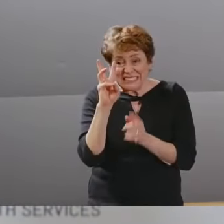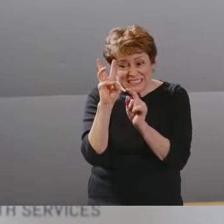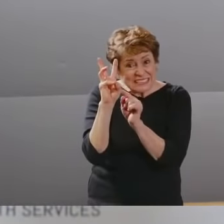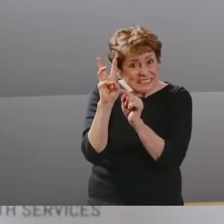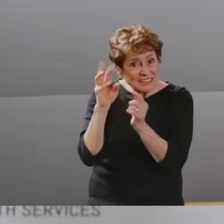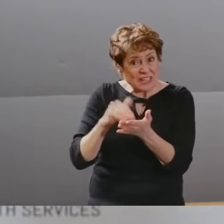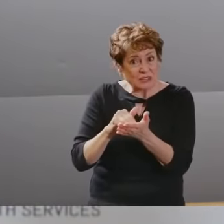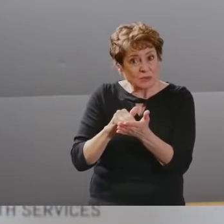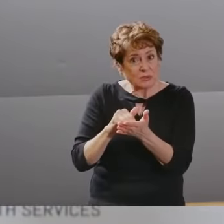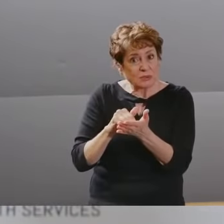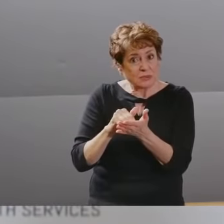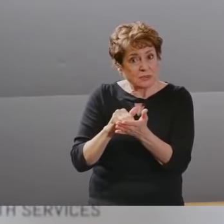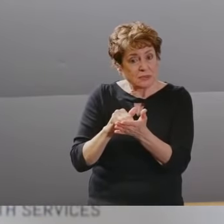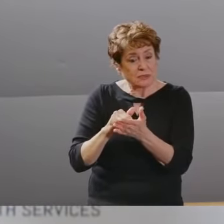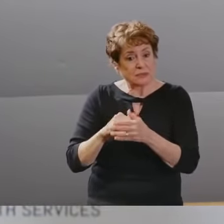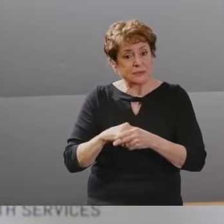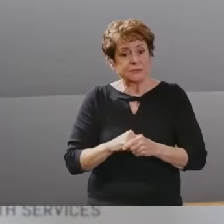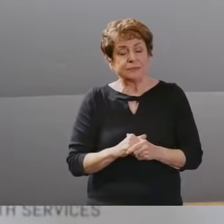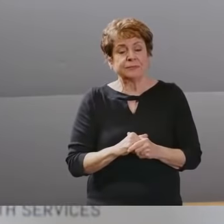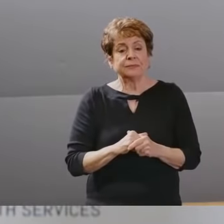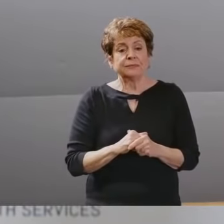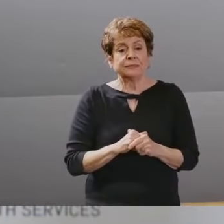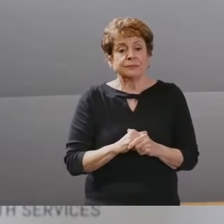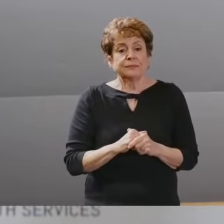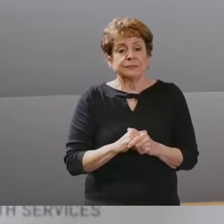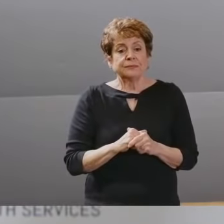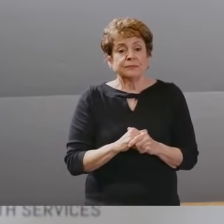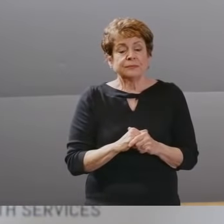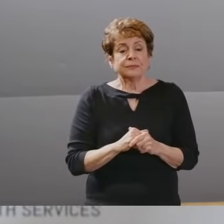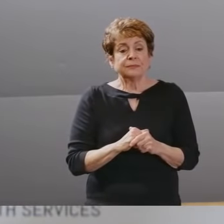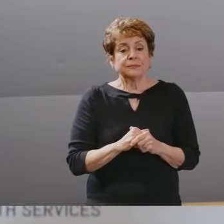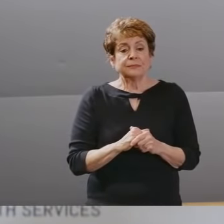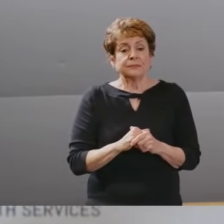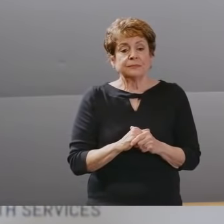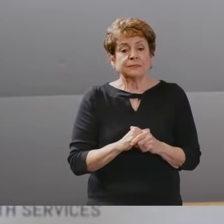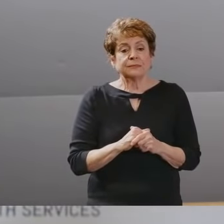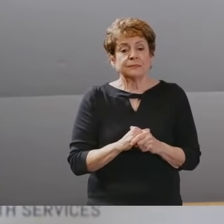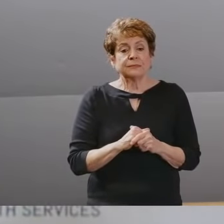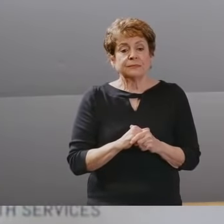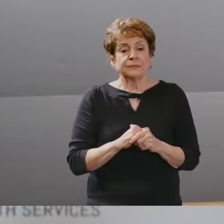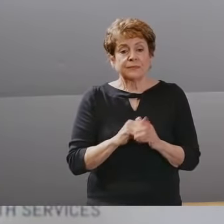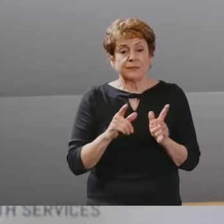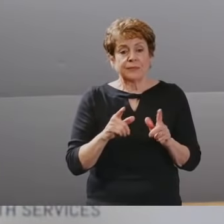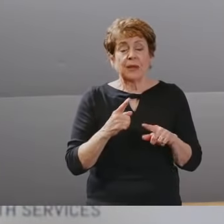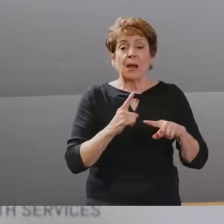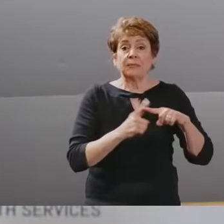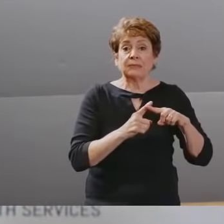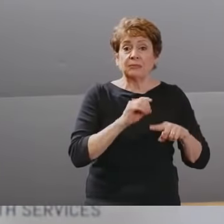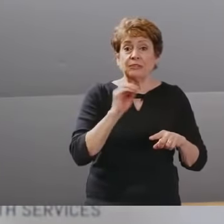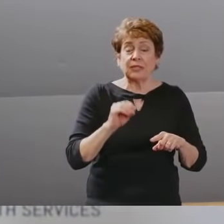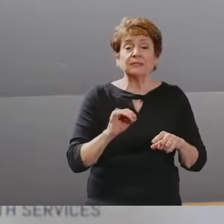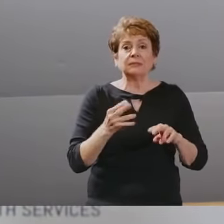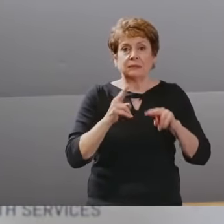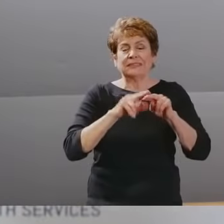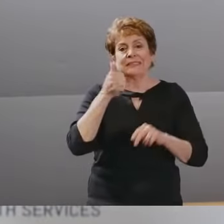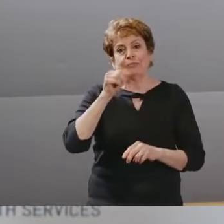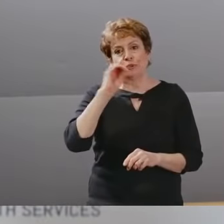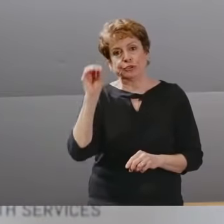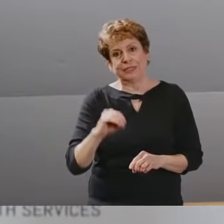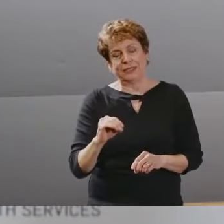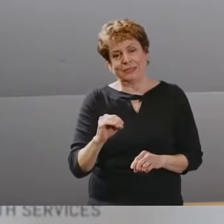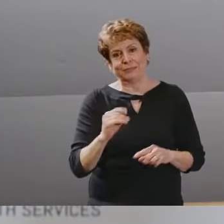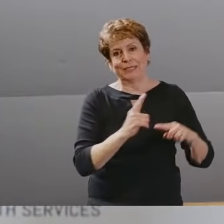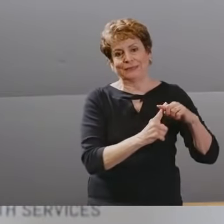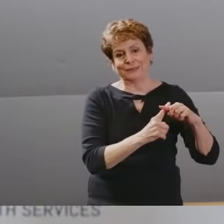above 10%, which meets the substantial category for percent positivity. And this week, we are trending higher.